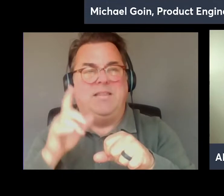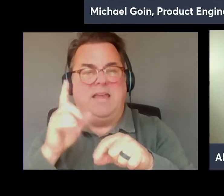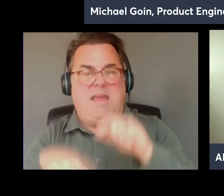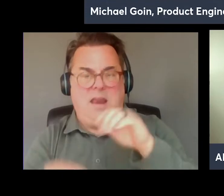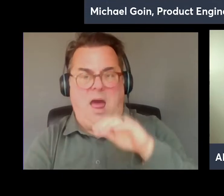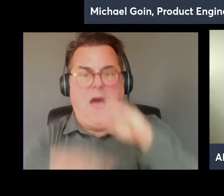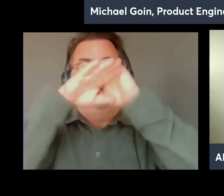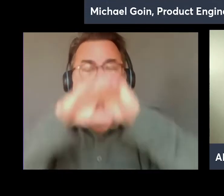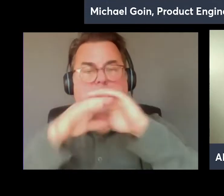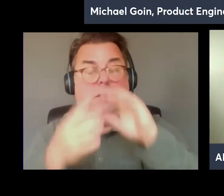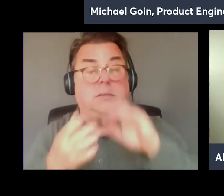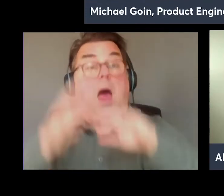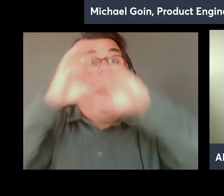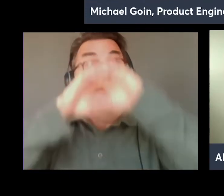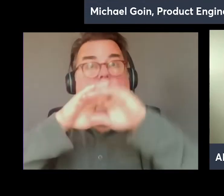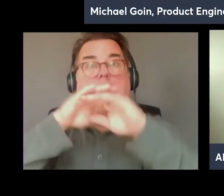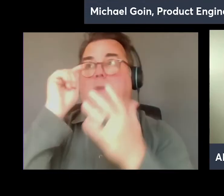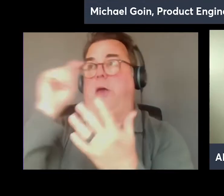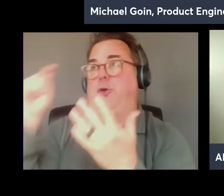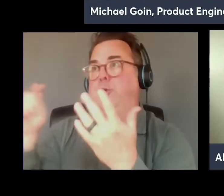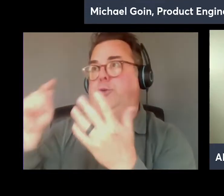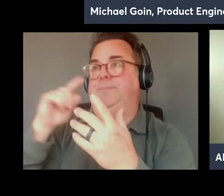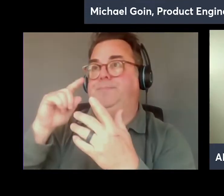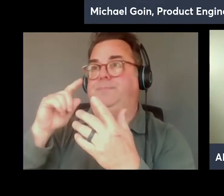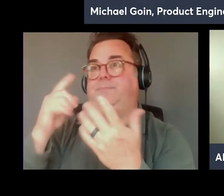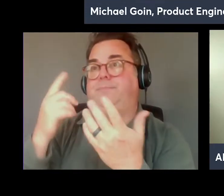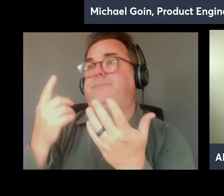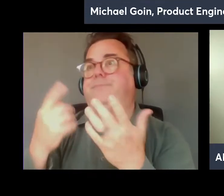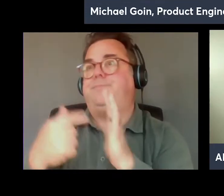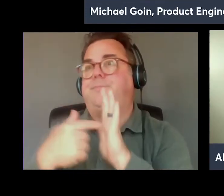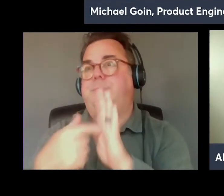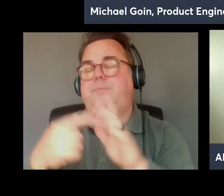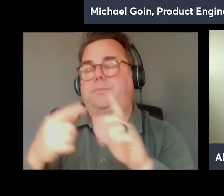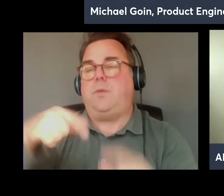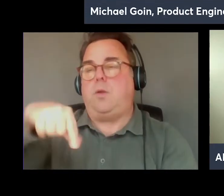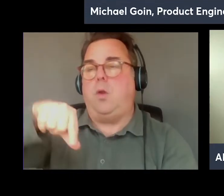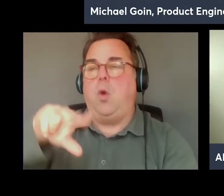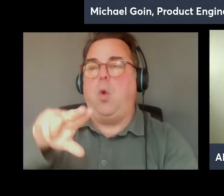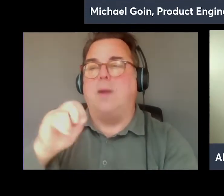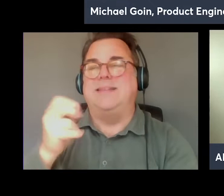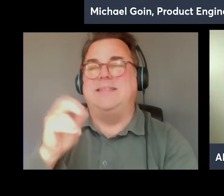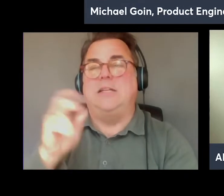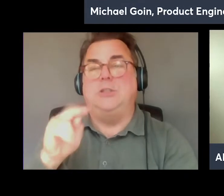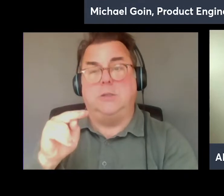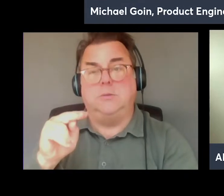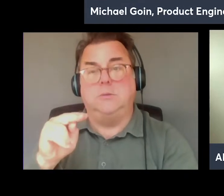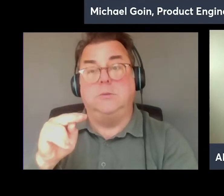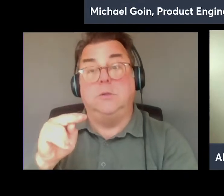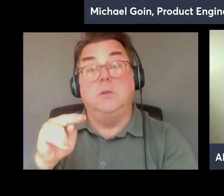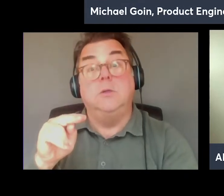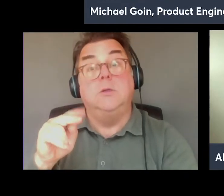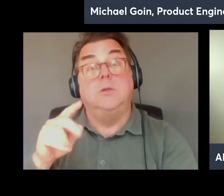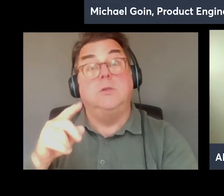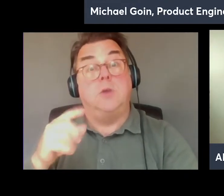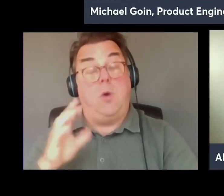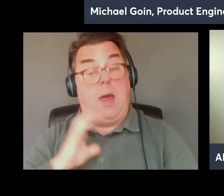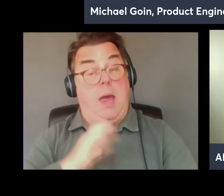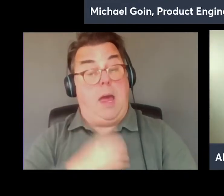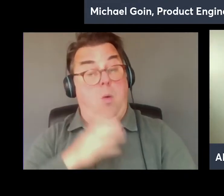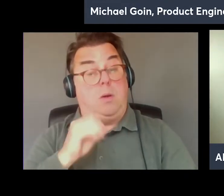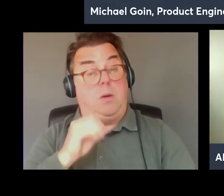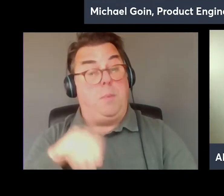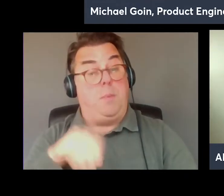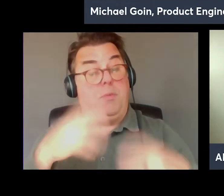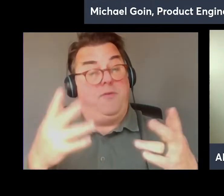of other forms of optimization like quantization. And so what neural magic brings is an inference engine designed for